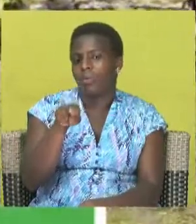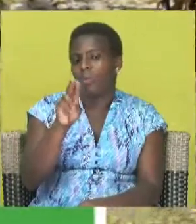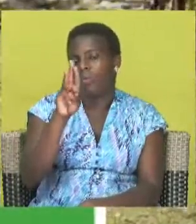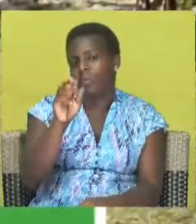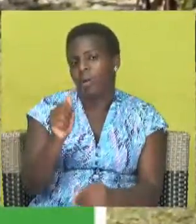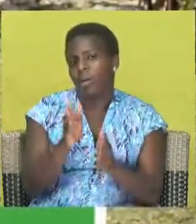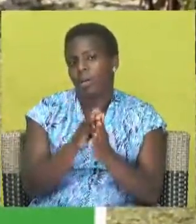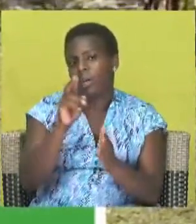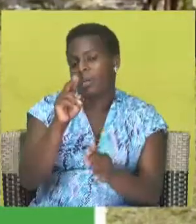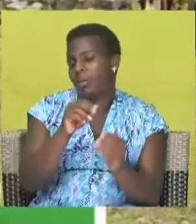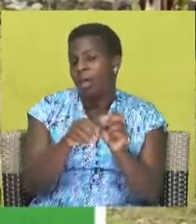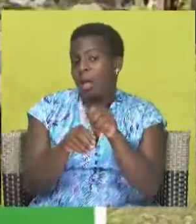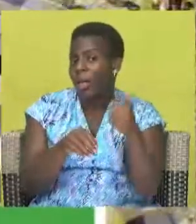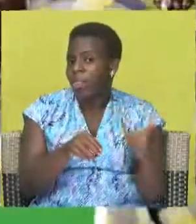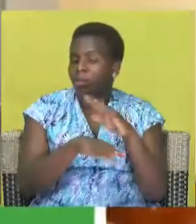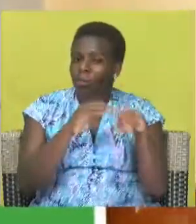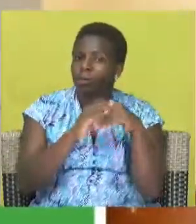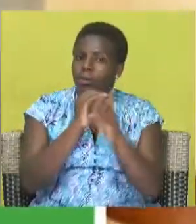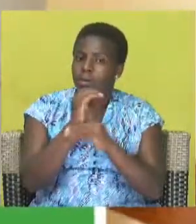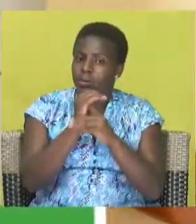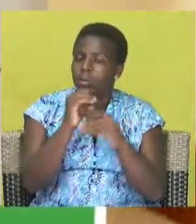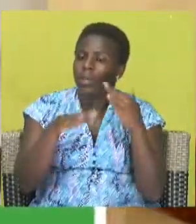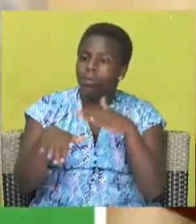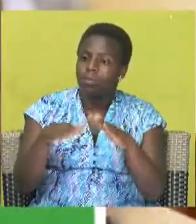na nyangagwa na garukshango mu district ya Ntungamo